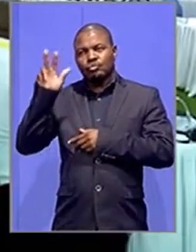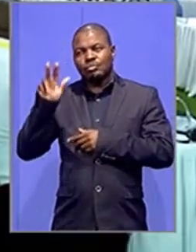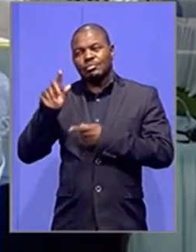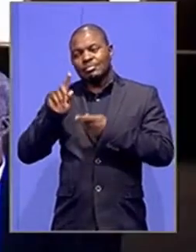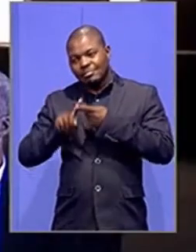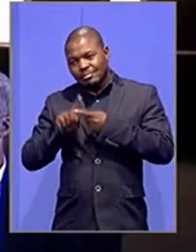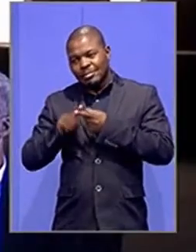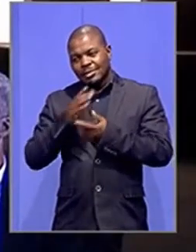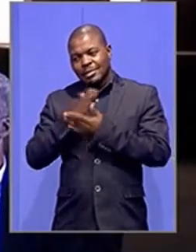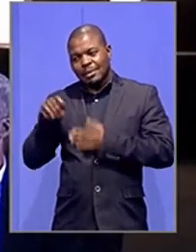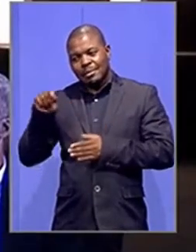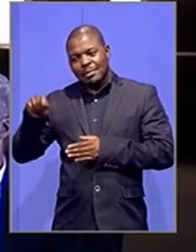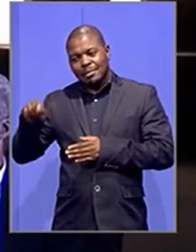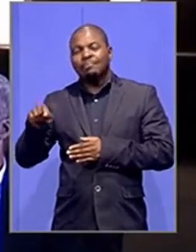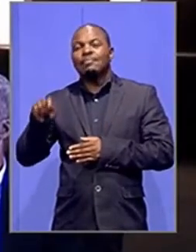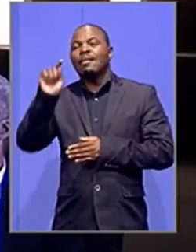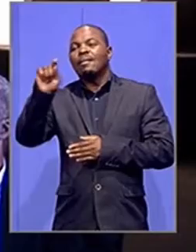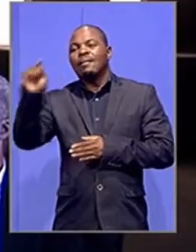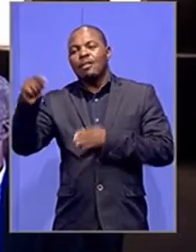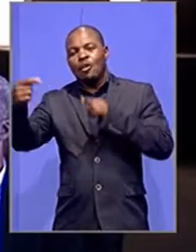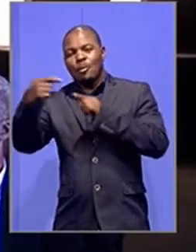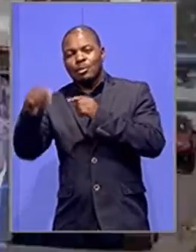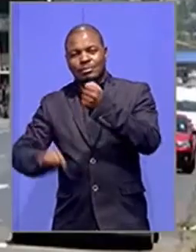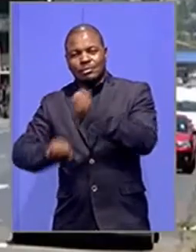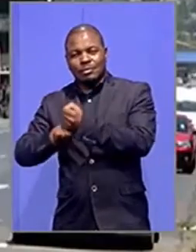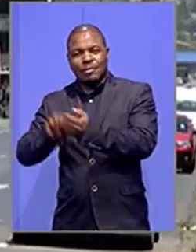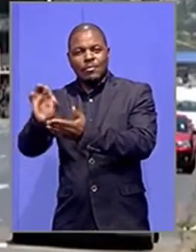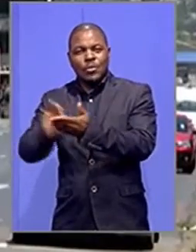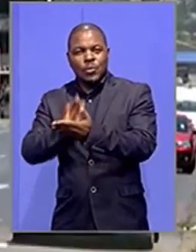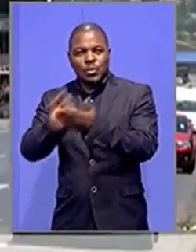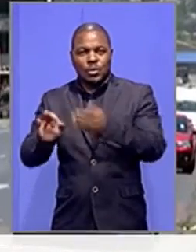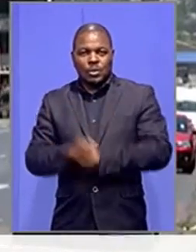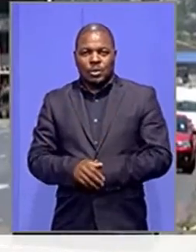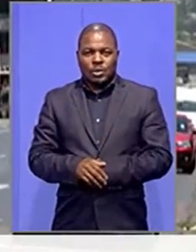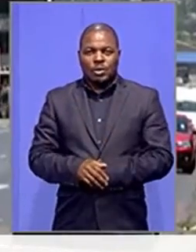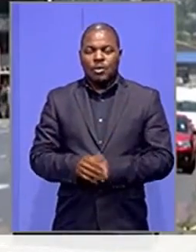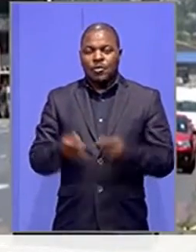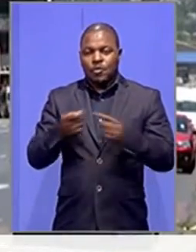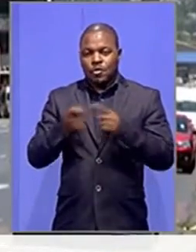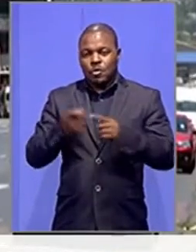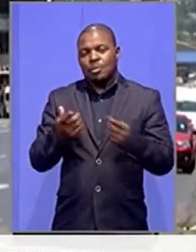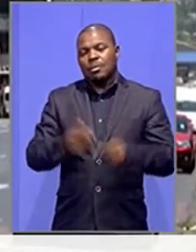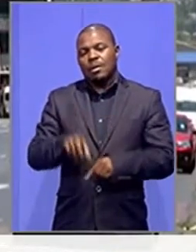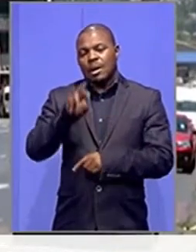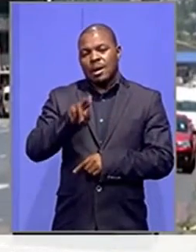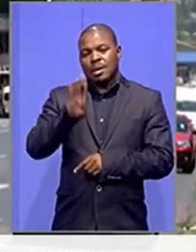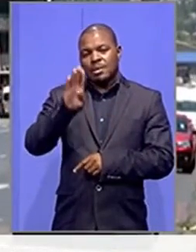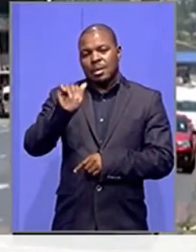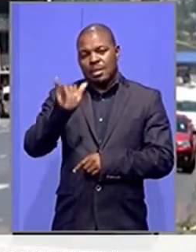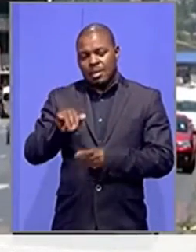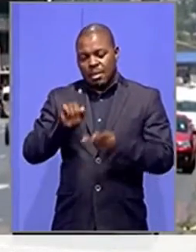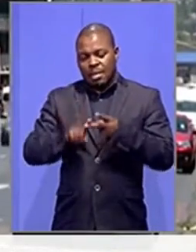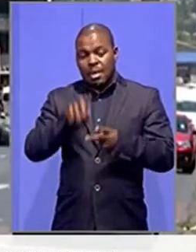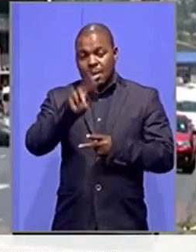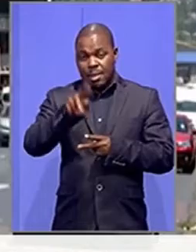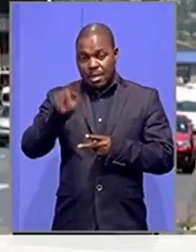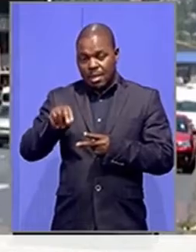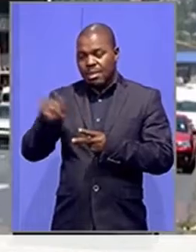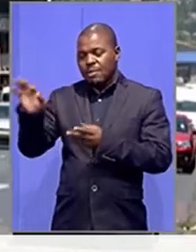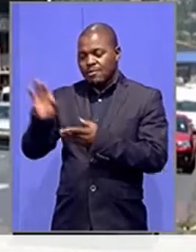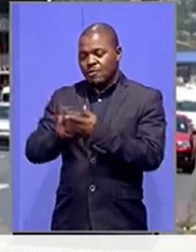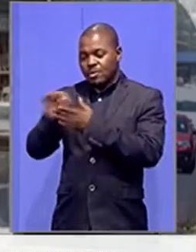ba ANC ba ile ba vouta le megabohanyetsi. Masepaleng wa Umhlathu tse Richards Bay le ba lekgotla ba Newcastle ba voutetse mokga